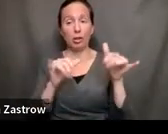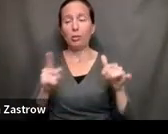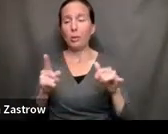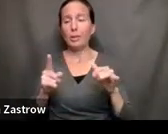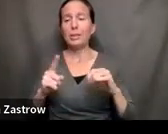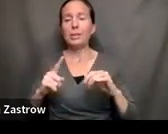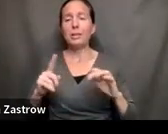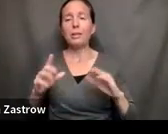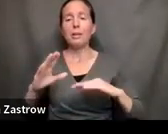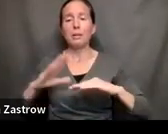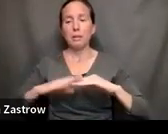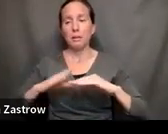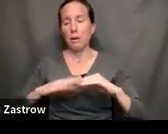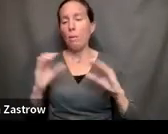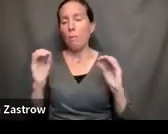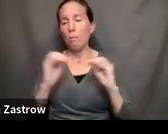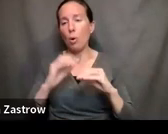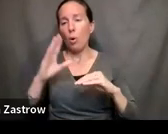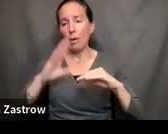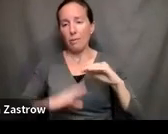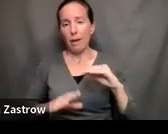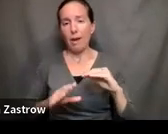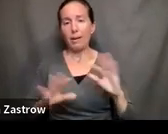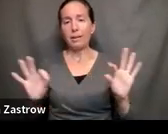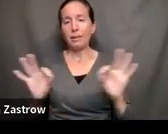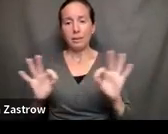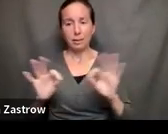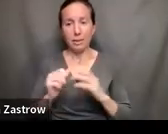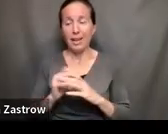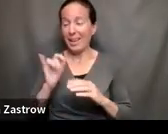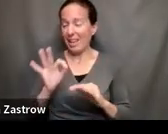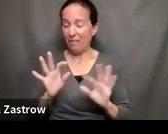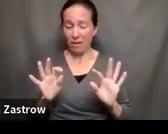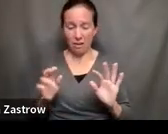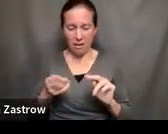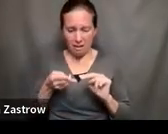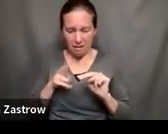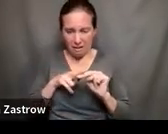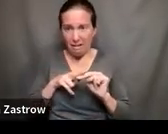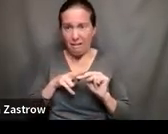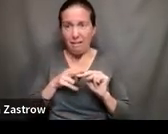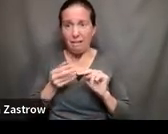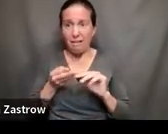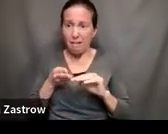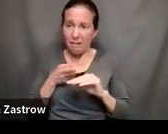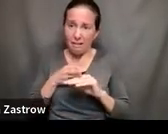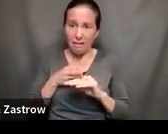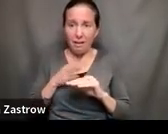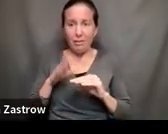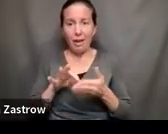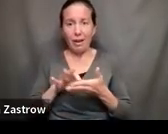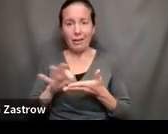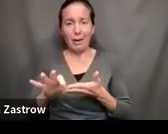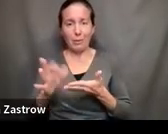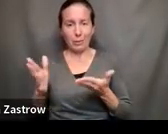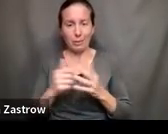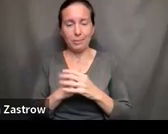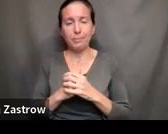So any progress is progress. The teeniest, tiniest bit of progress, that's okay, that counts. So